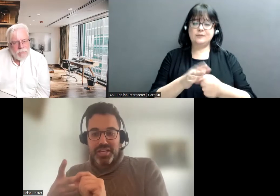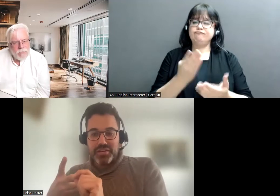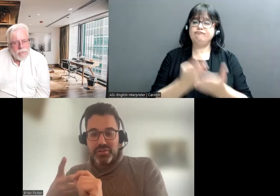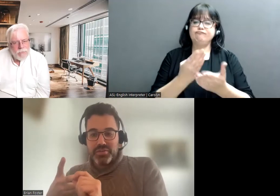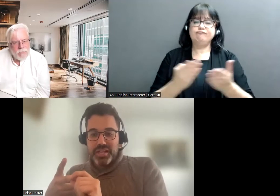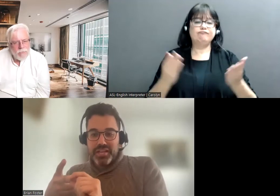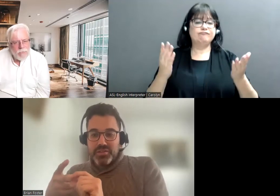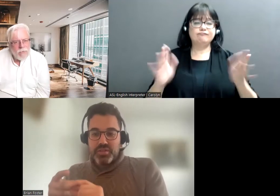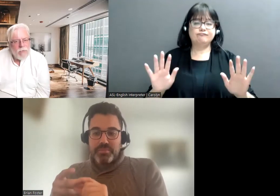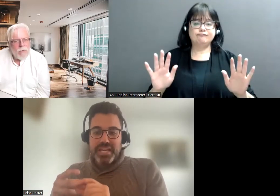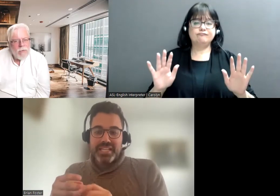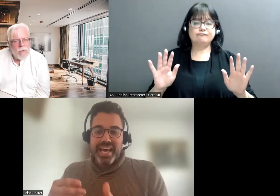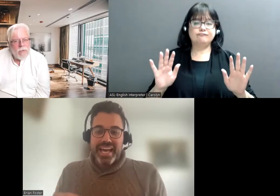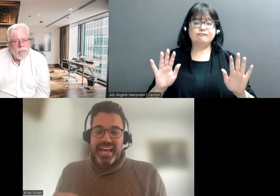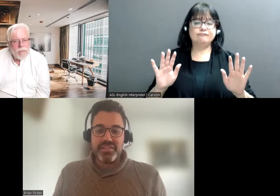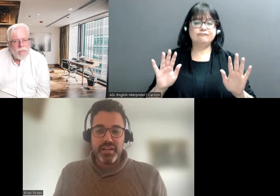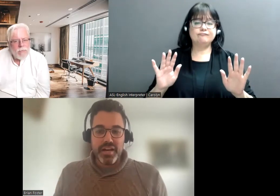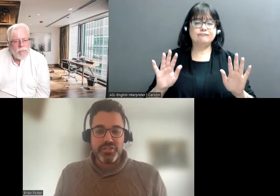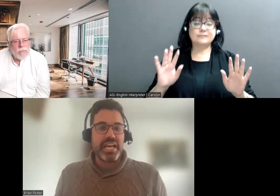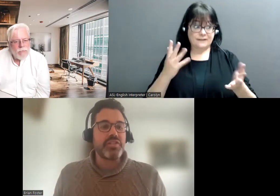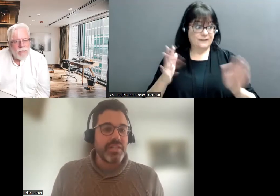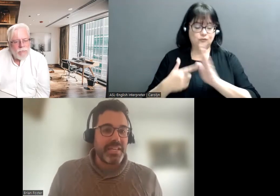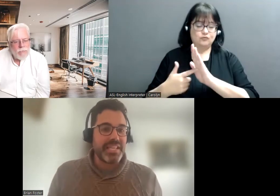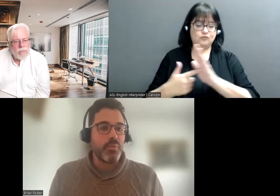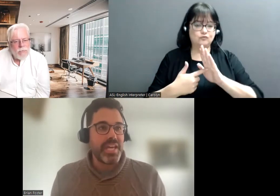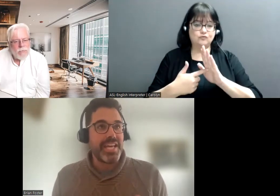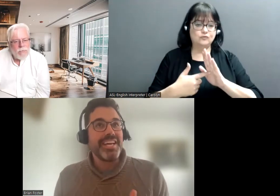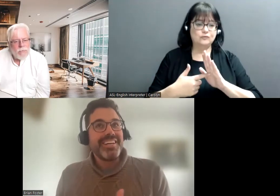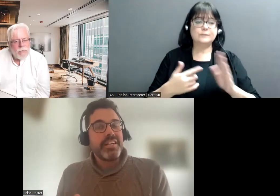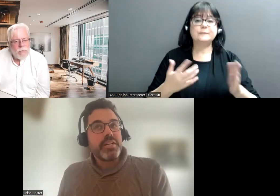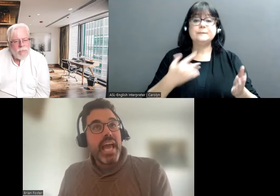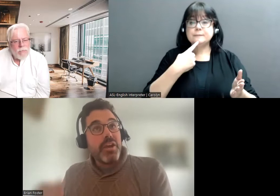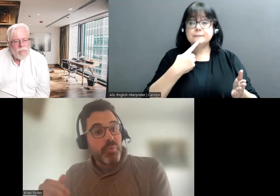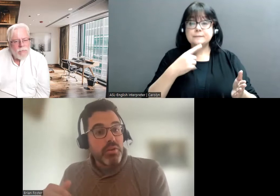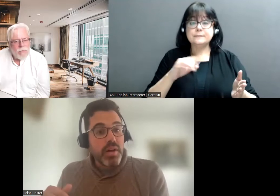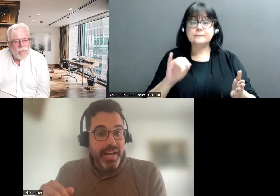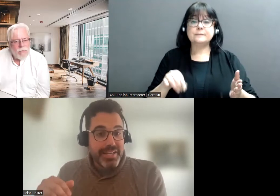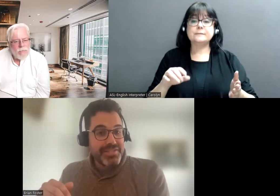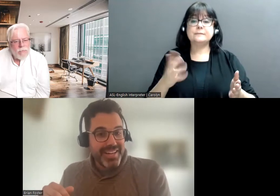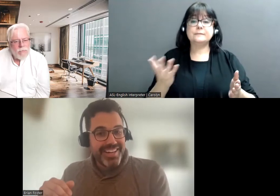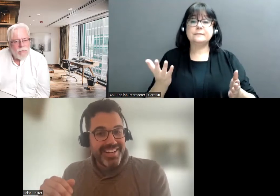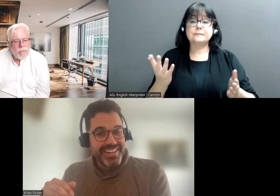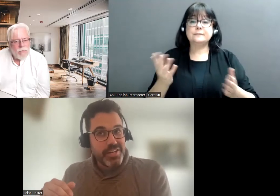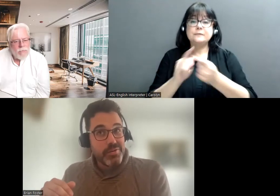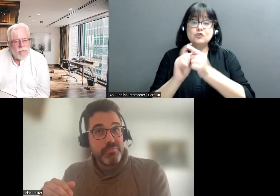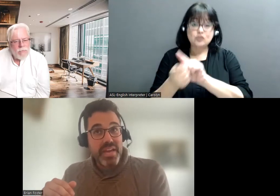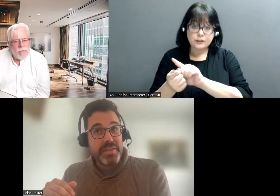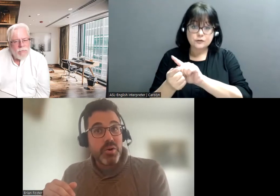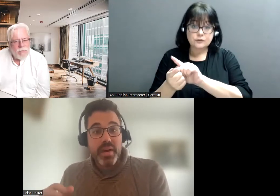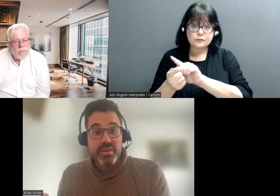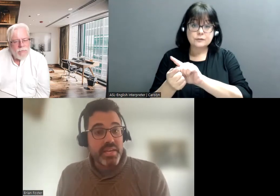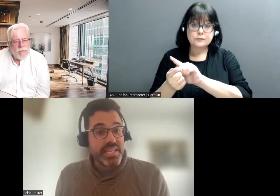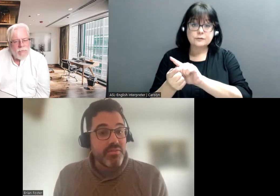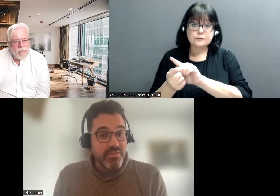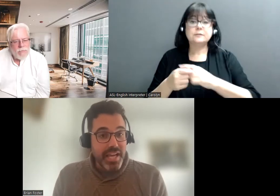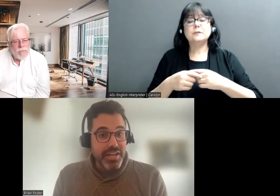change is something that we can realize maybe in a